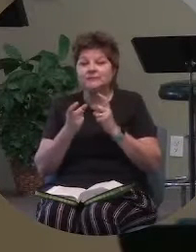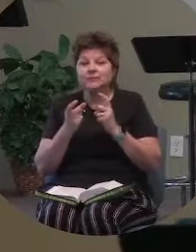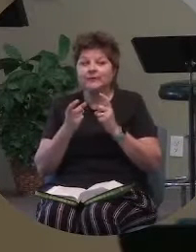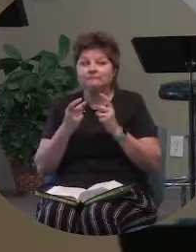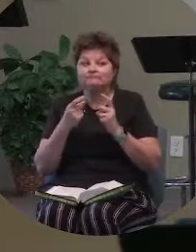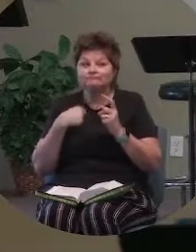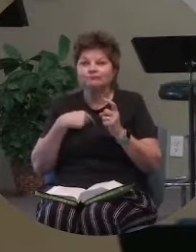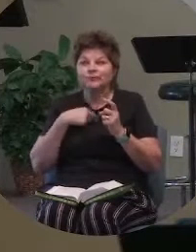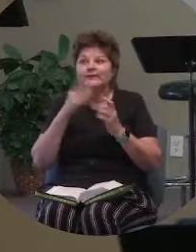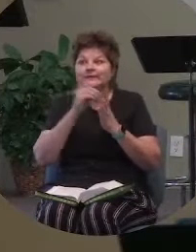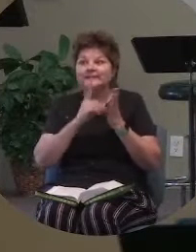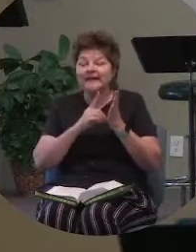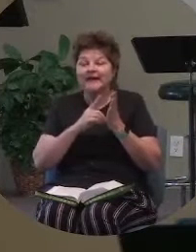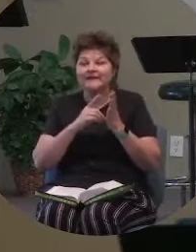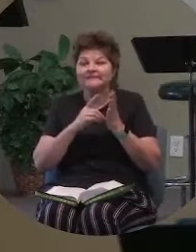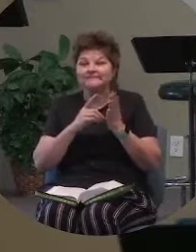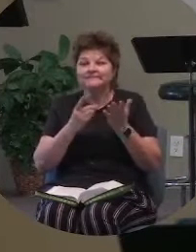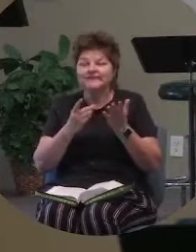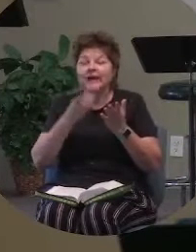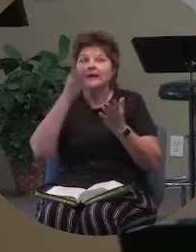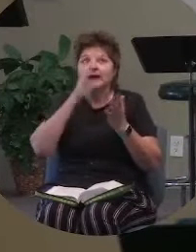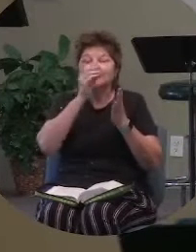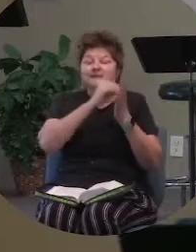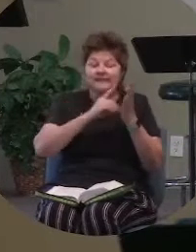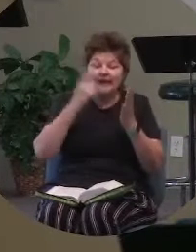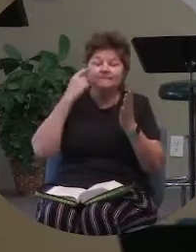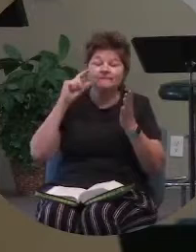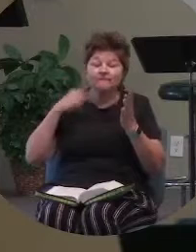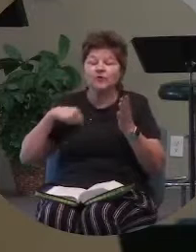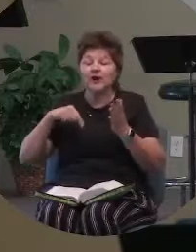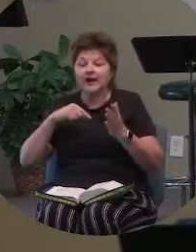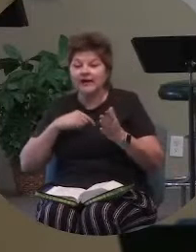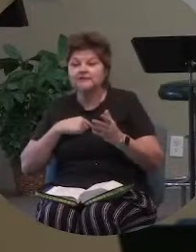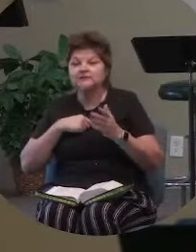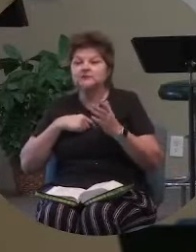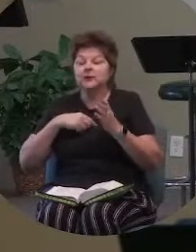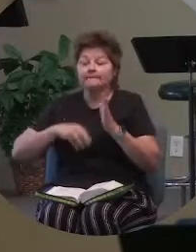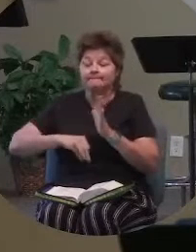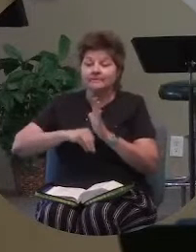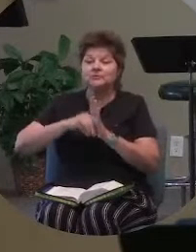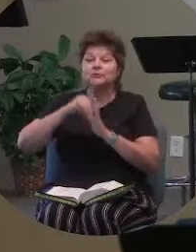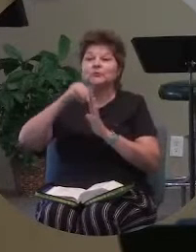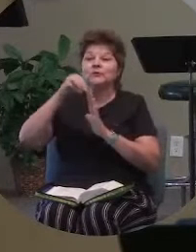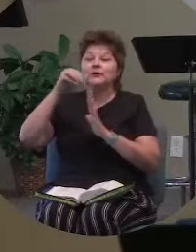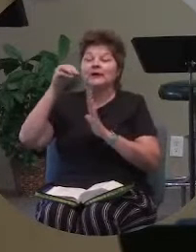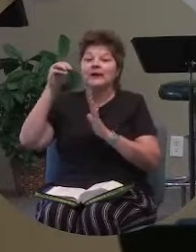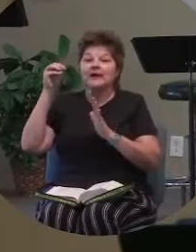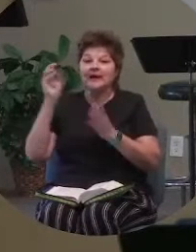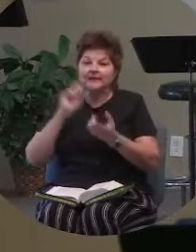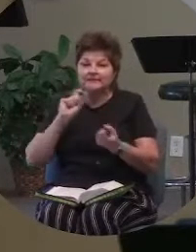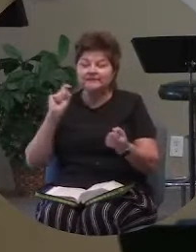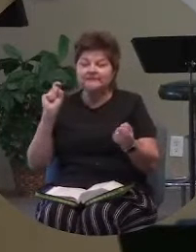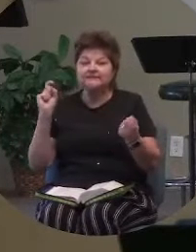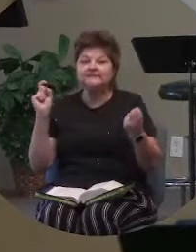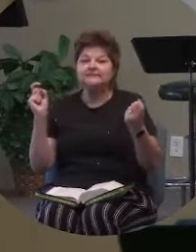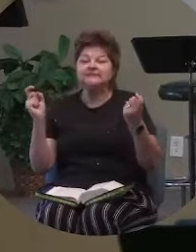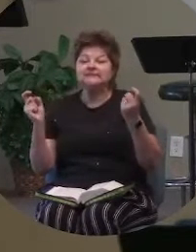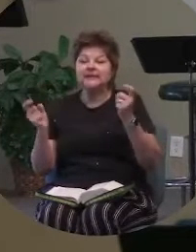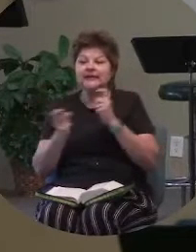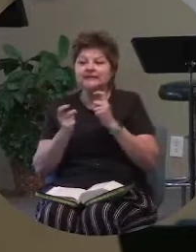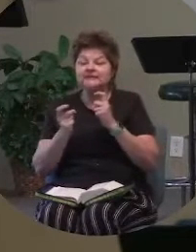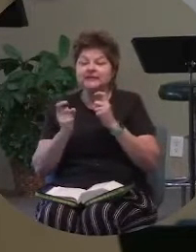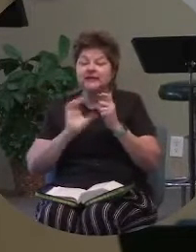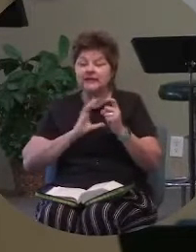for. God designed it for us to grow and to mature and change in our